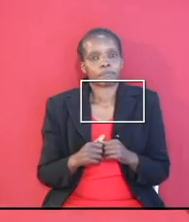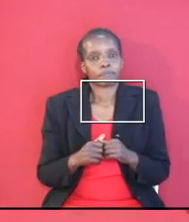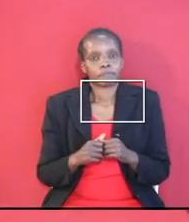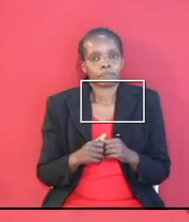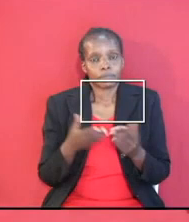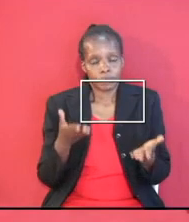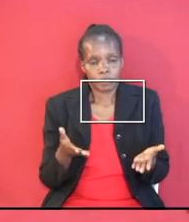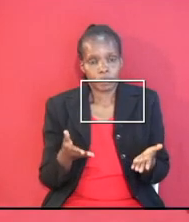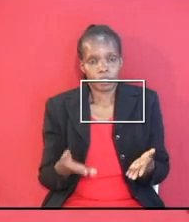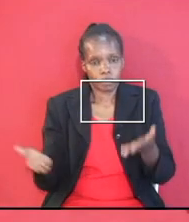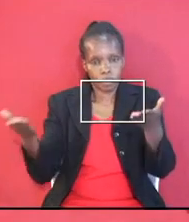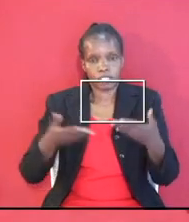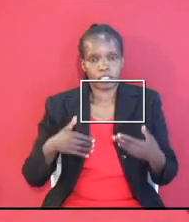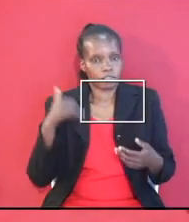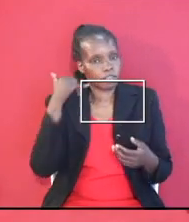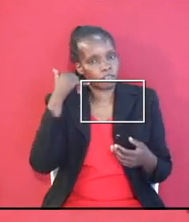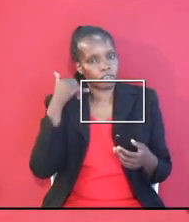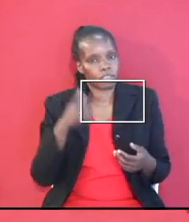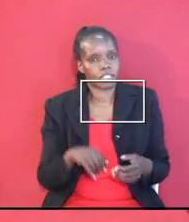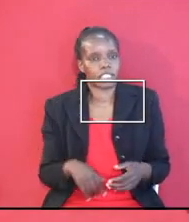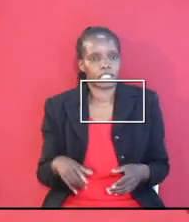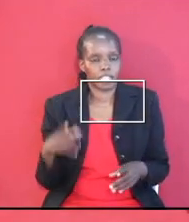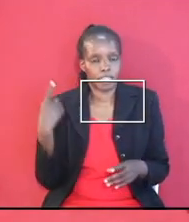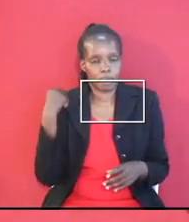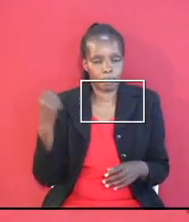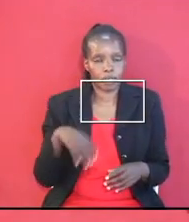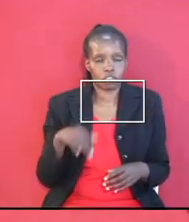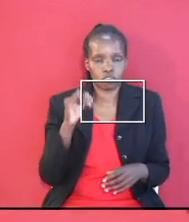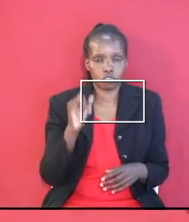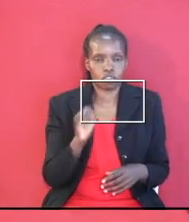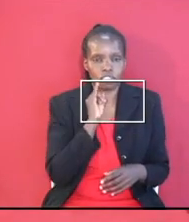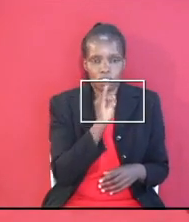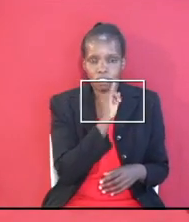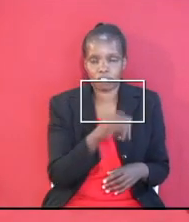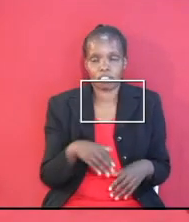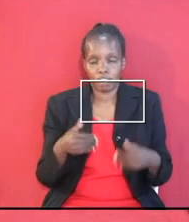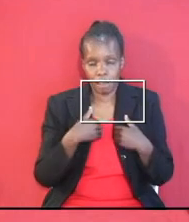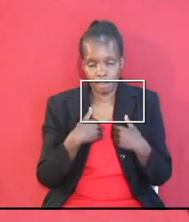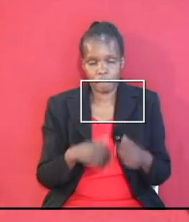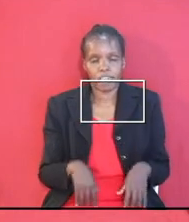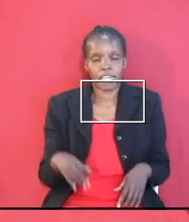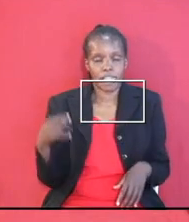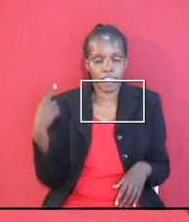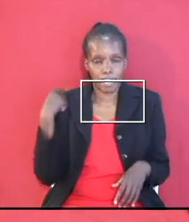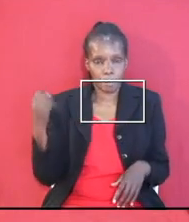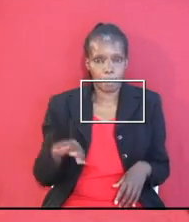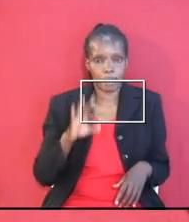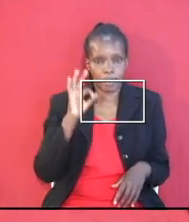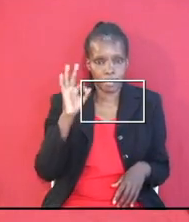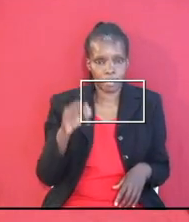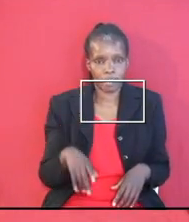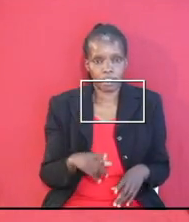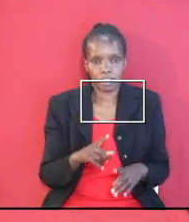Now, when you receive your calling, and number two, you have your instruction. Number three is not for